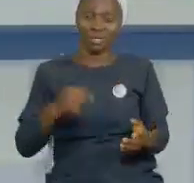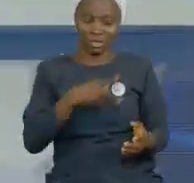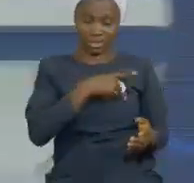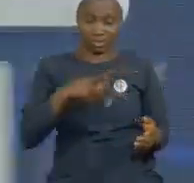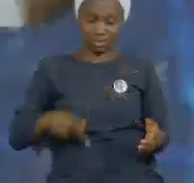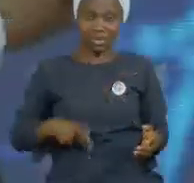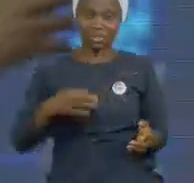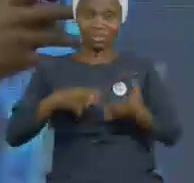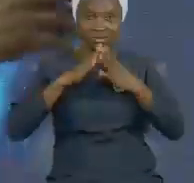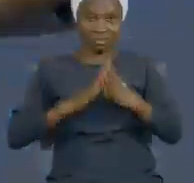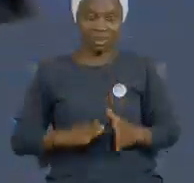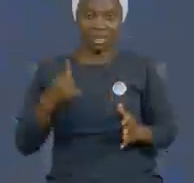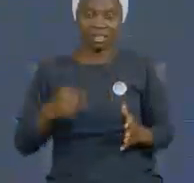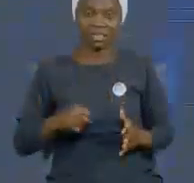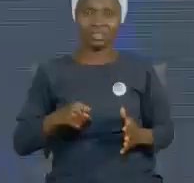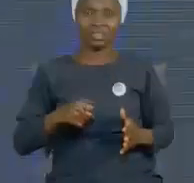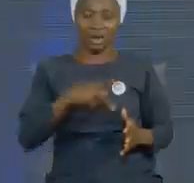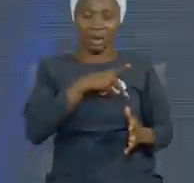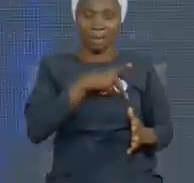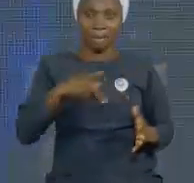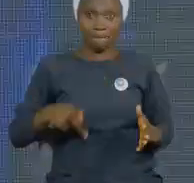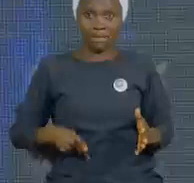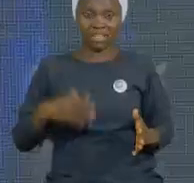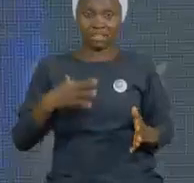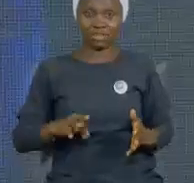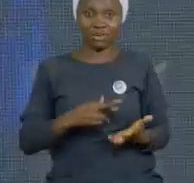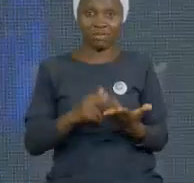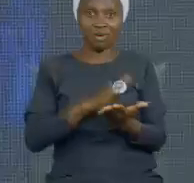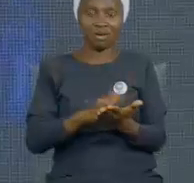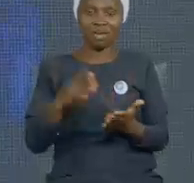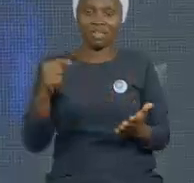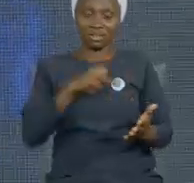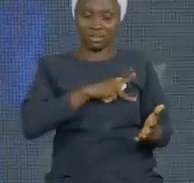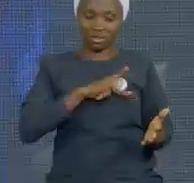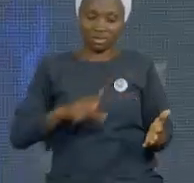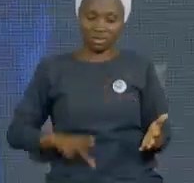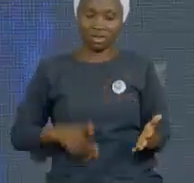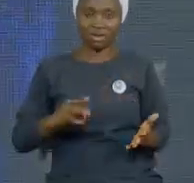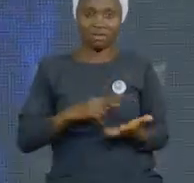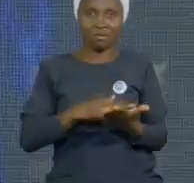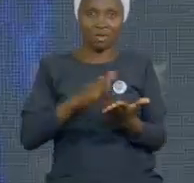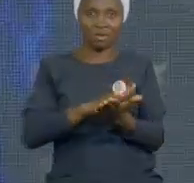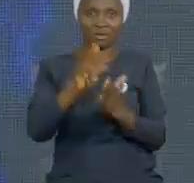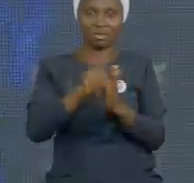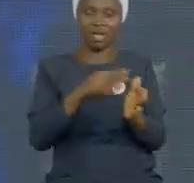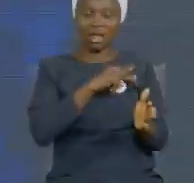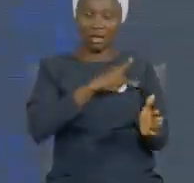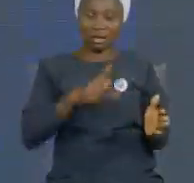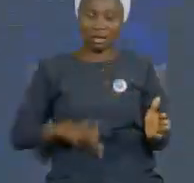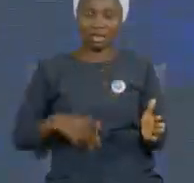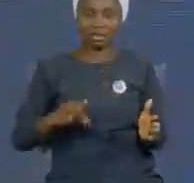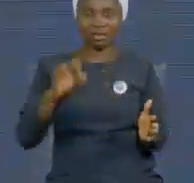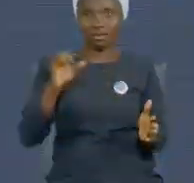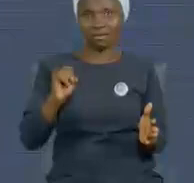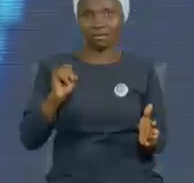the Prince of Righteousness, the King of Righteousness, and the King of Salem,